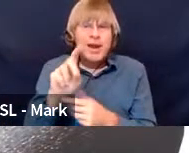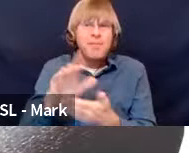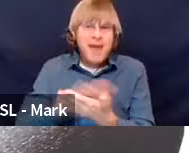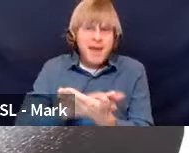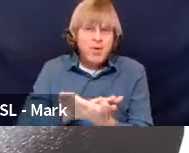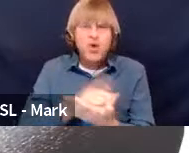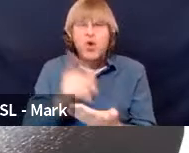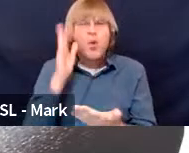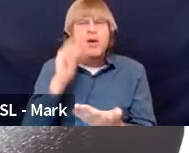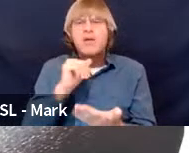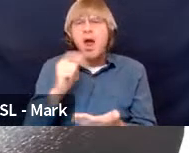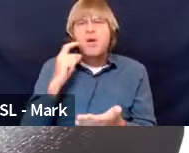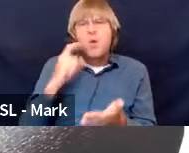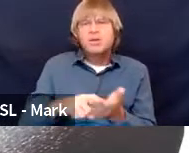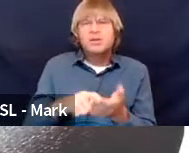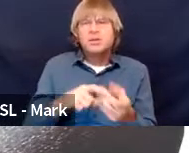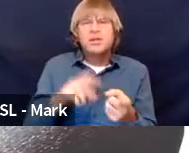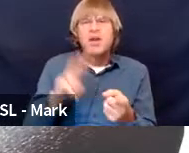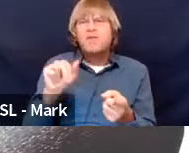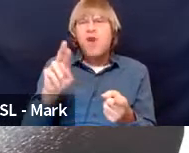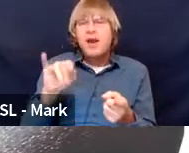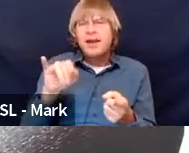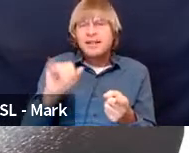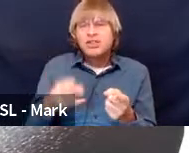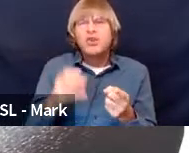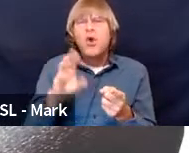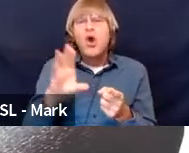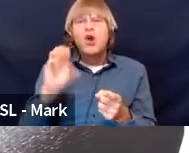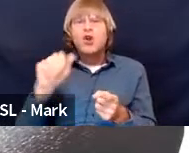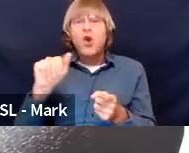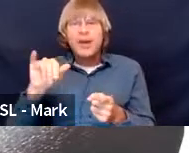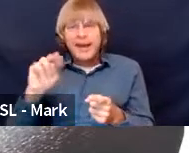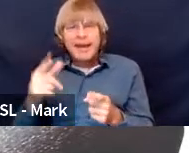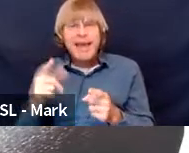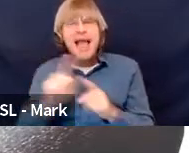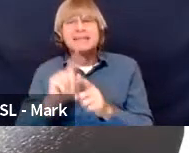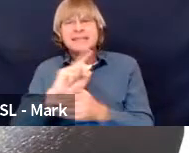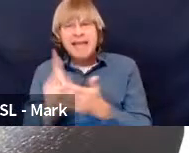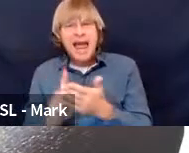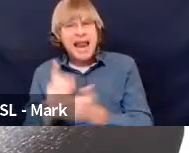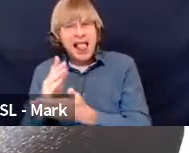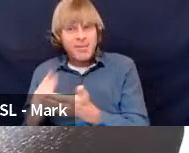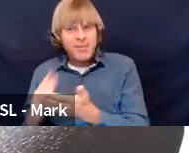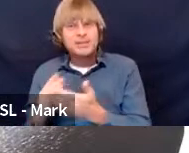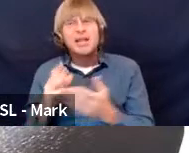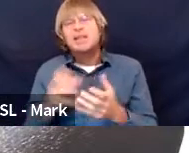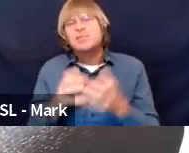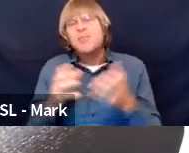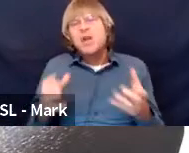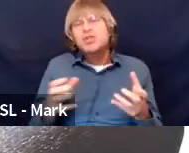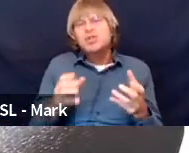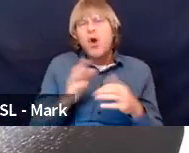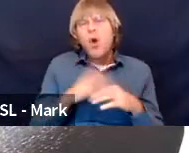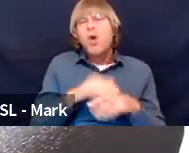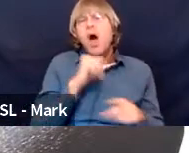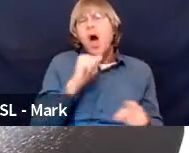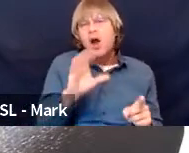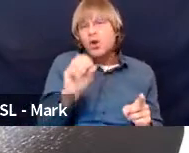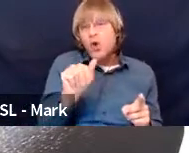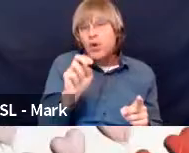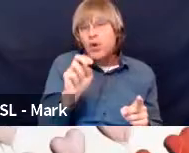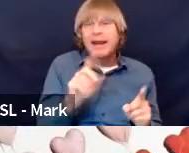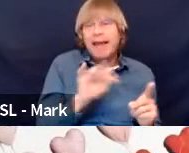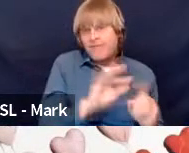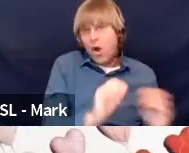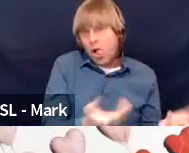will not notice varnish techniques or coating techniques as design elements as much on uncoated paper, if at